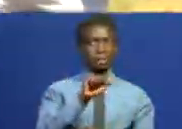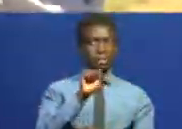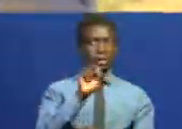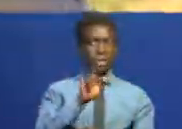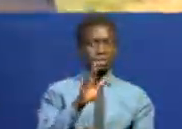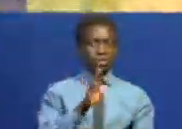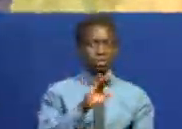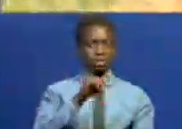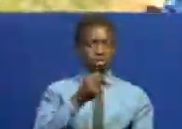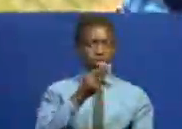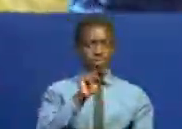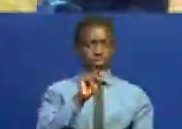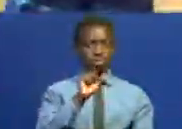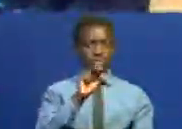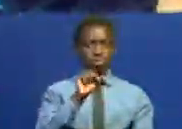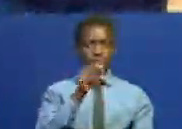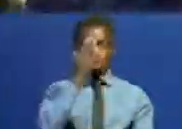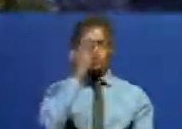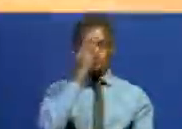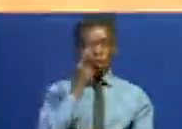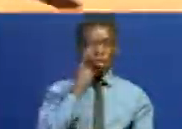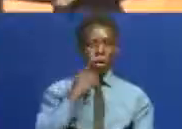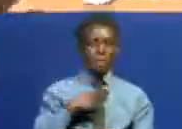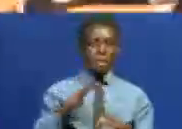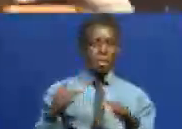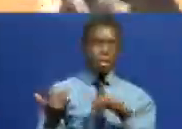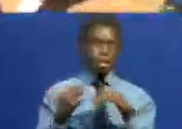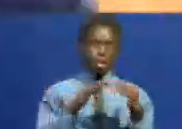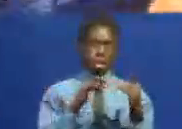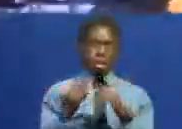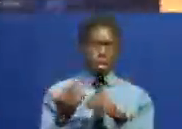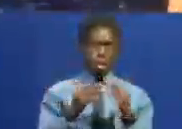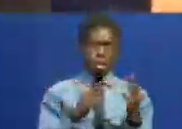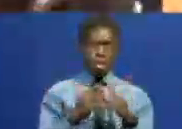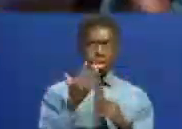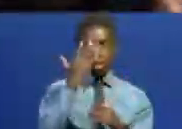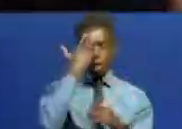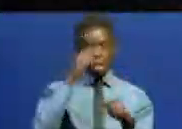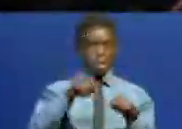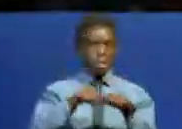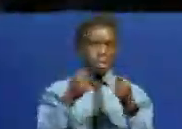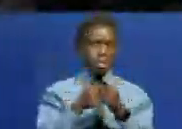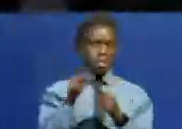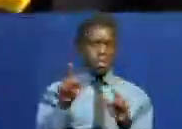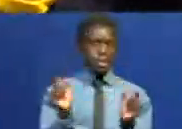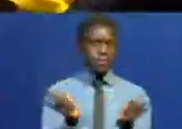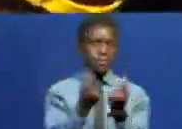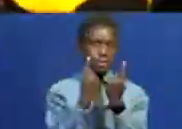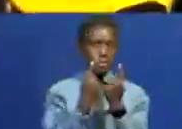escalating tension that saw at least six people behind bars for disrupting the said event.